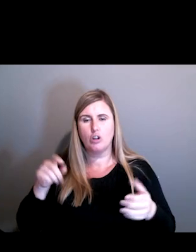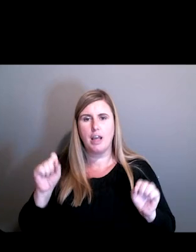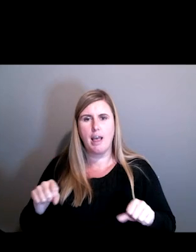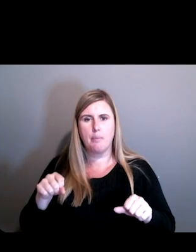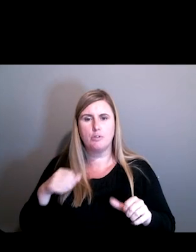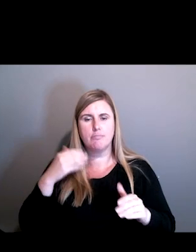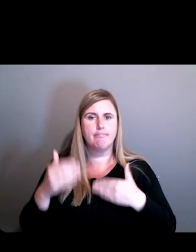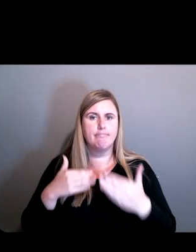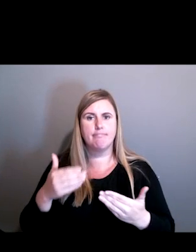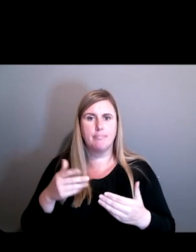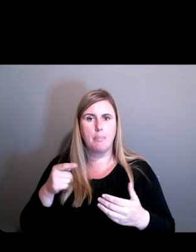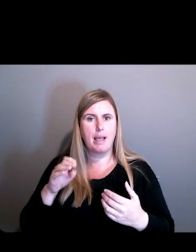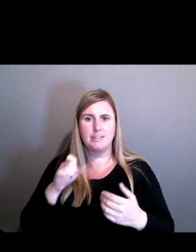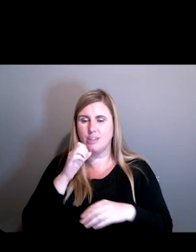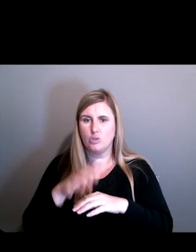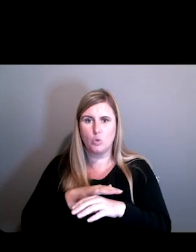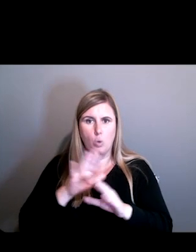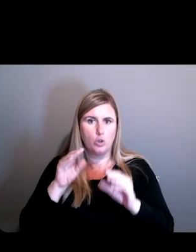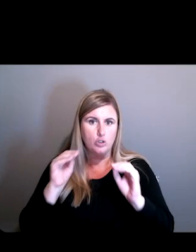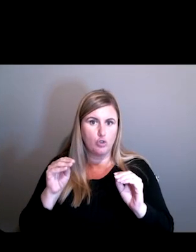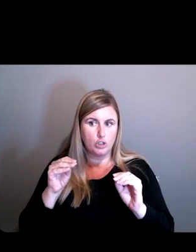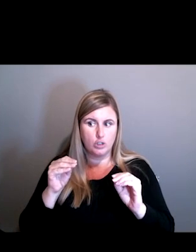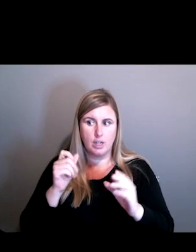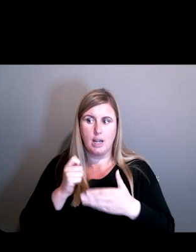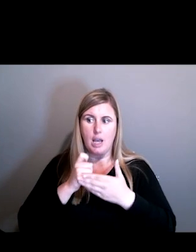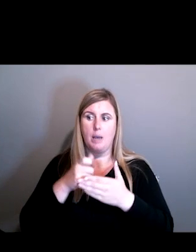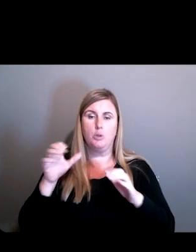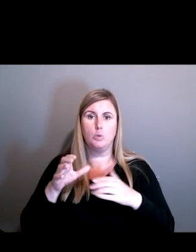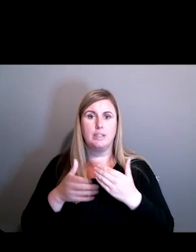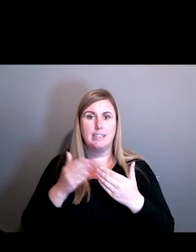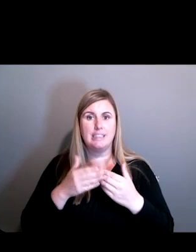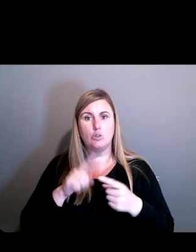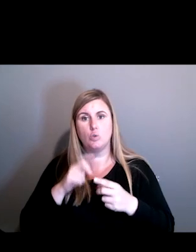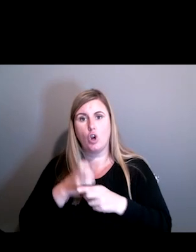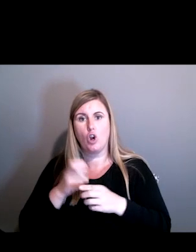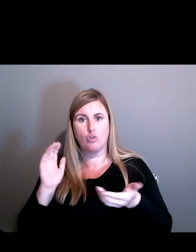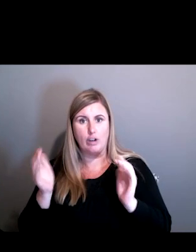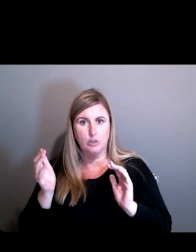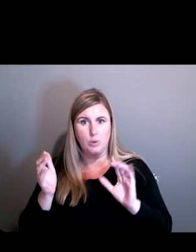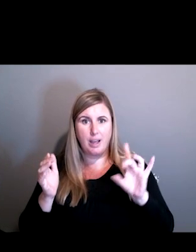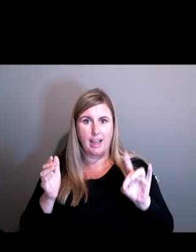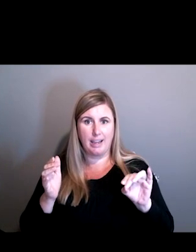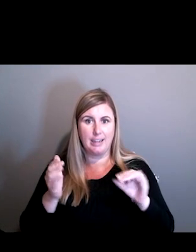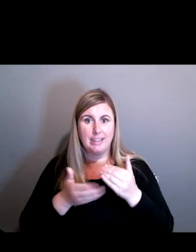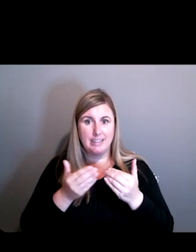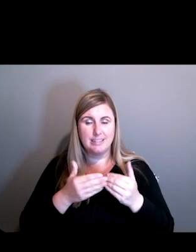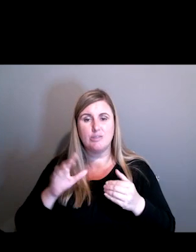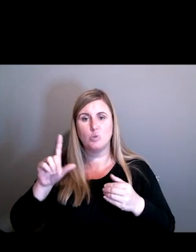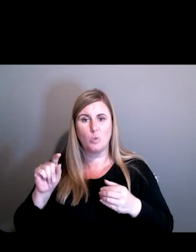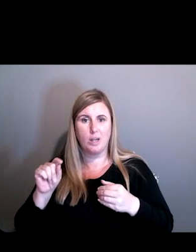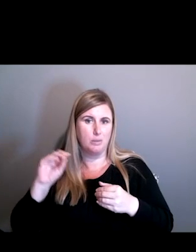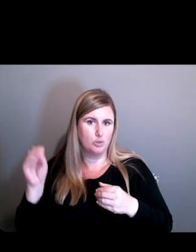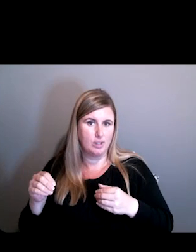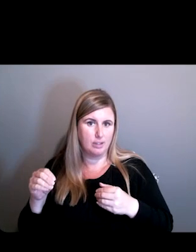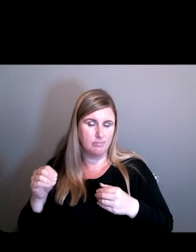have the organized materials, you're able to go at a nice pace. It doesn't slow down your instruction. It helps you do your easy to hard